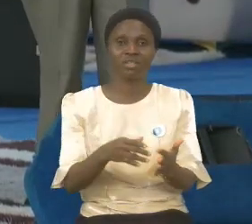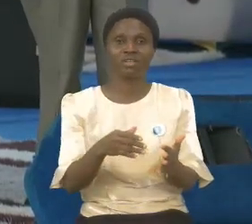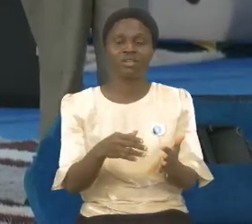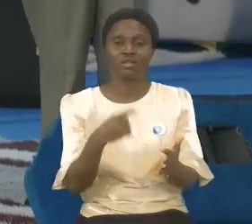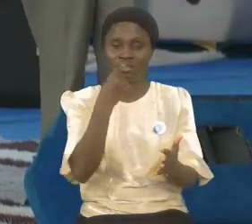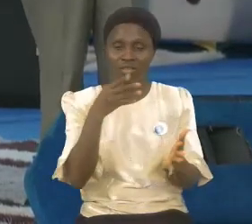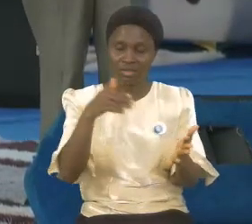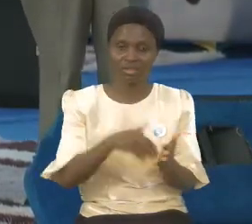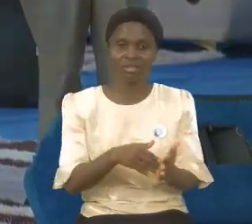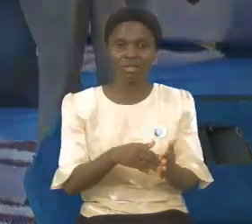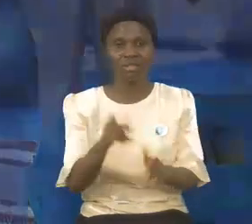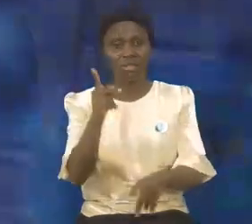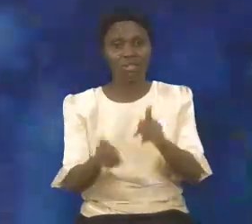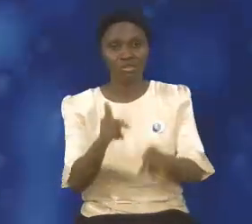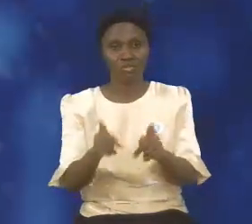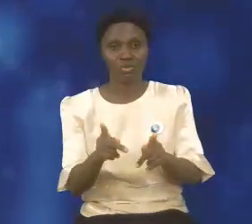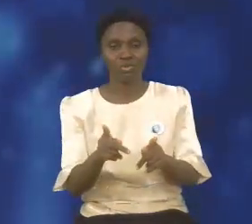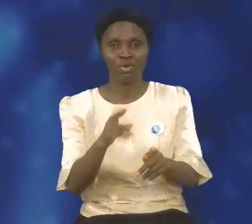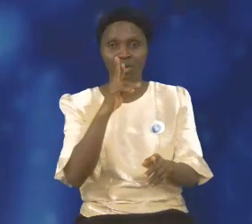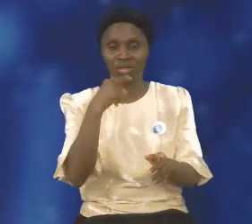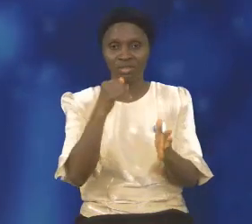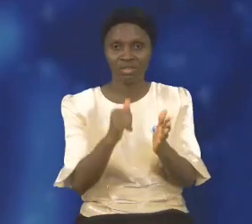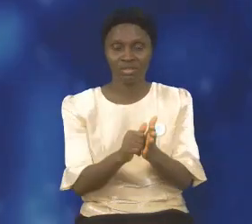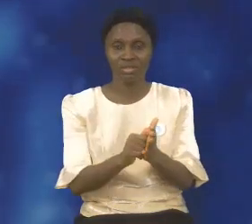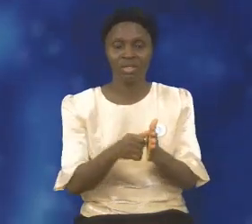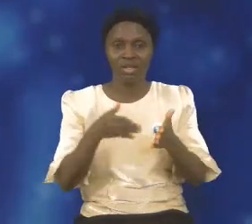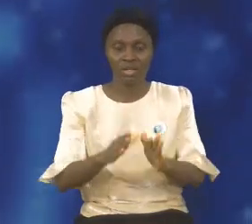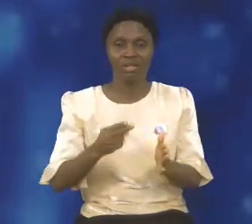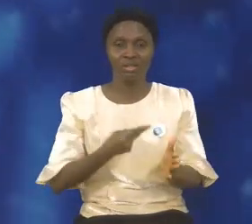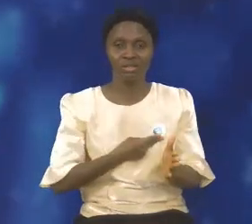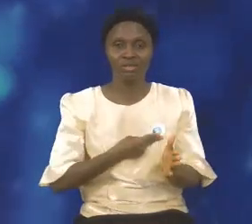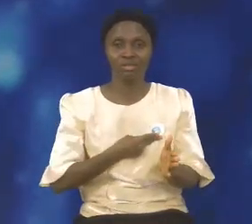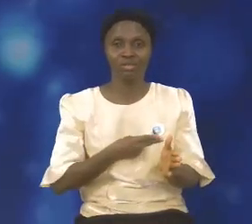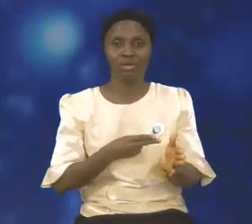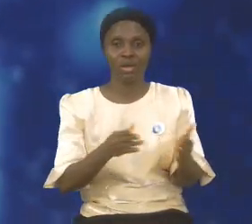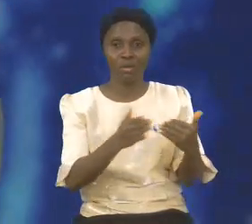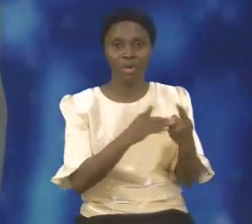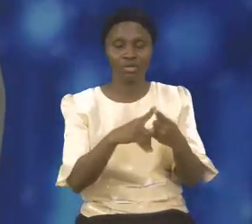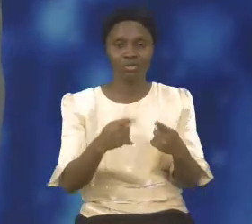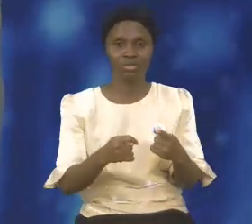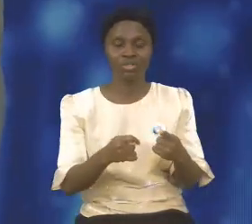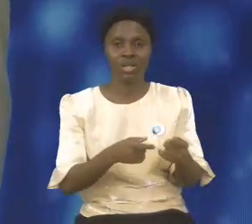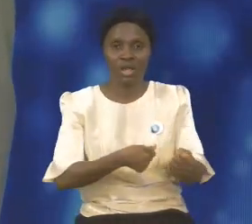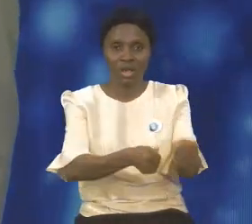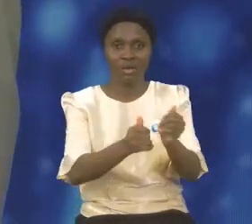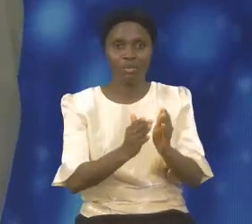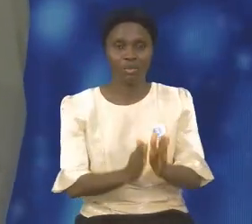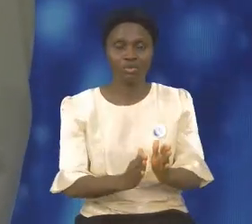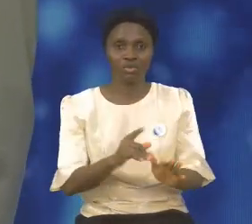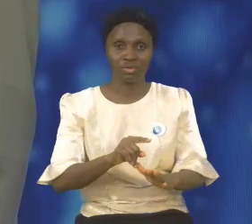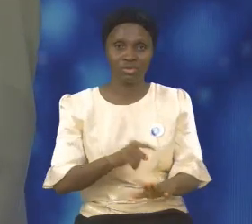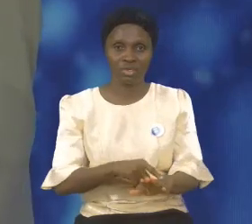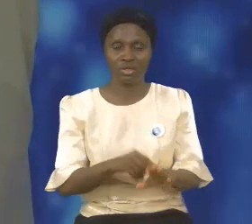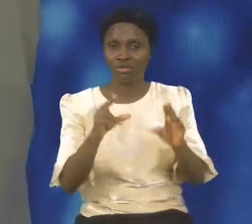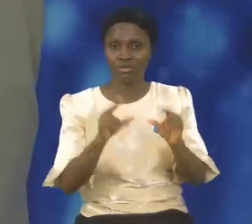say, get us back to the Acts of the Apostles. No, you don't want to do that, because you are living at the time of